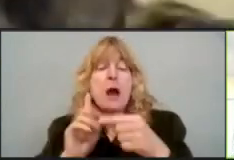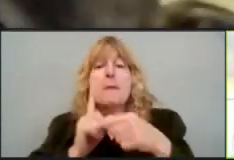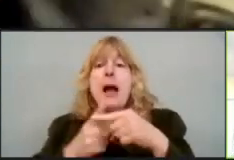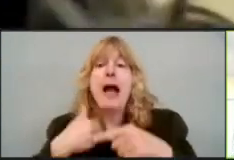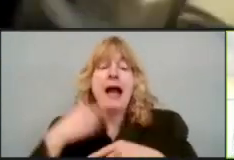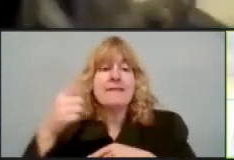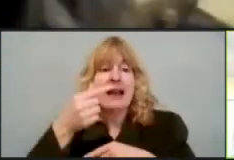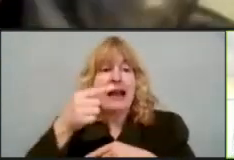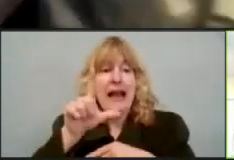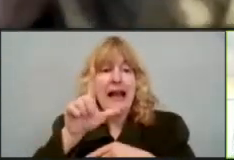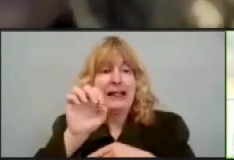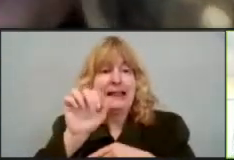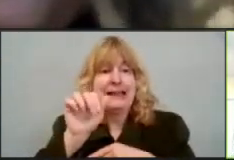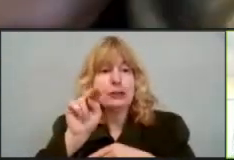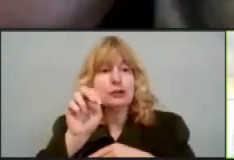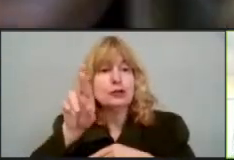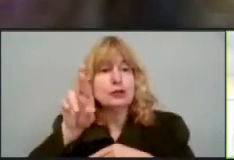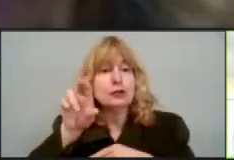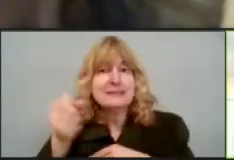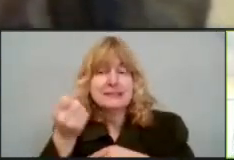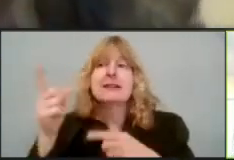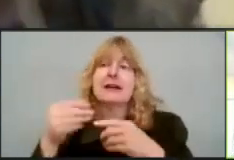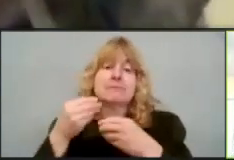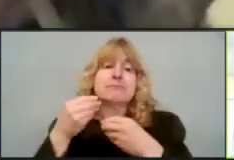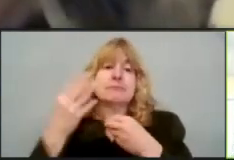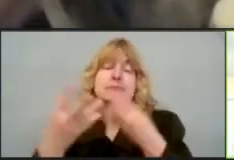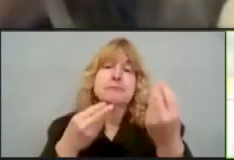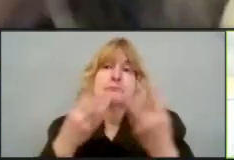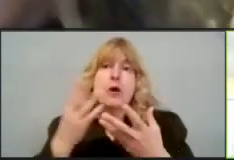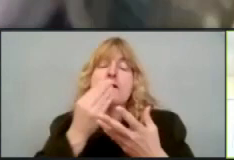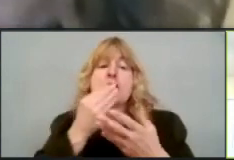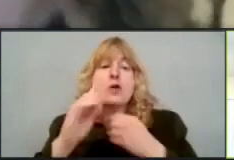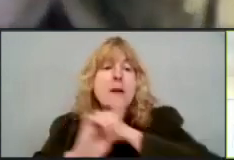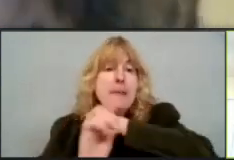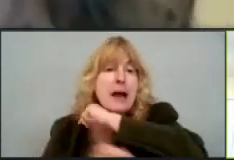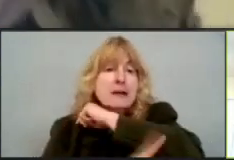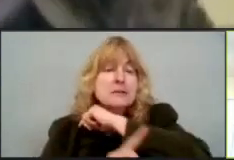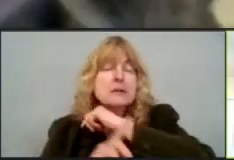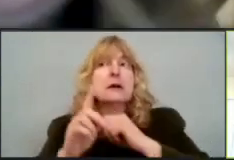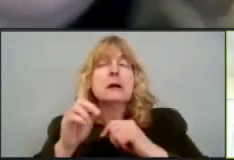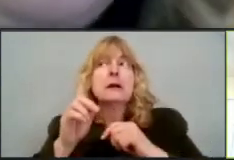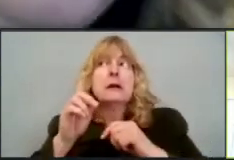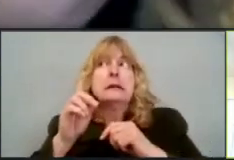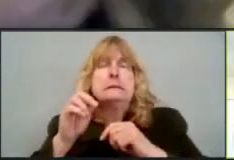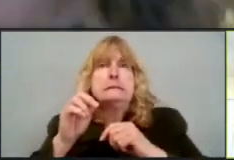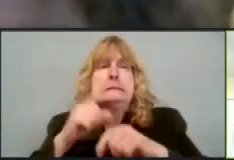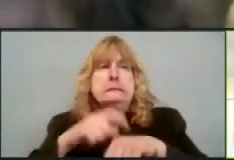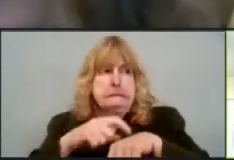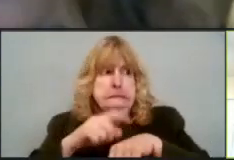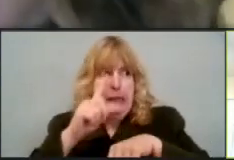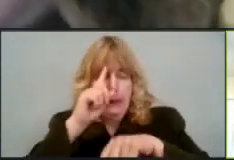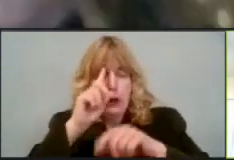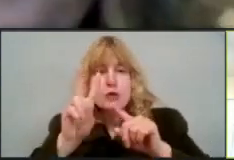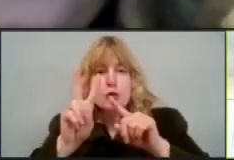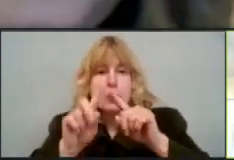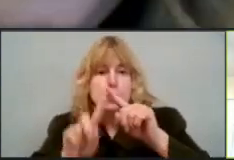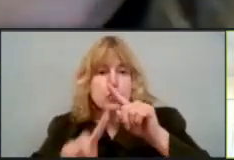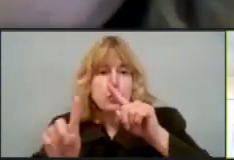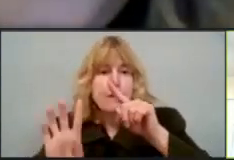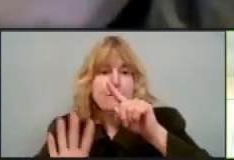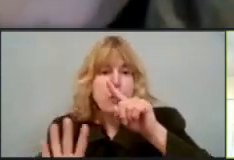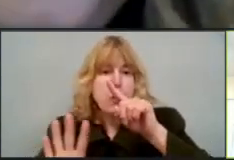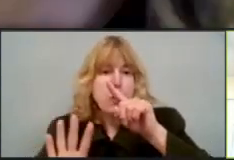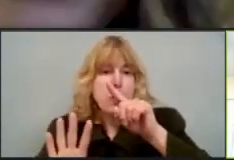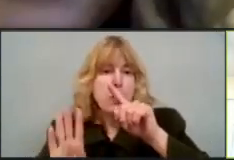fabulous food baskets away from, I should know this, 2 to 4. So